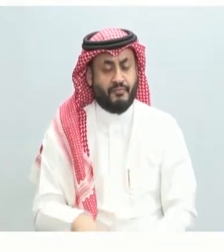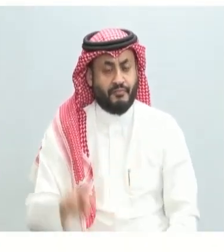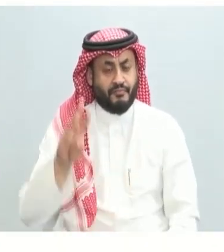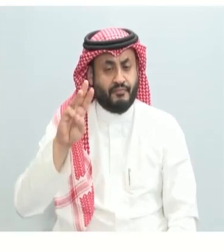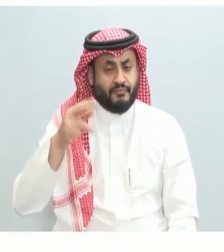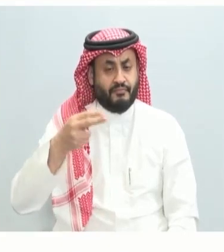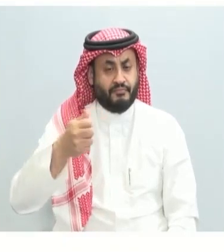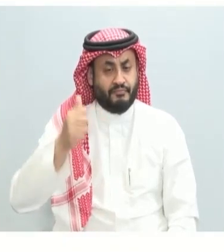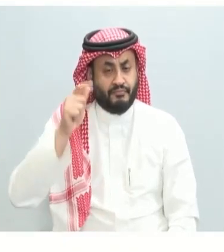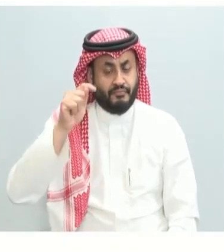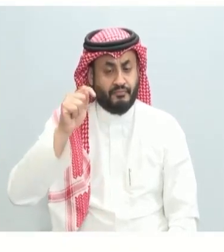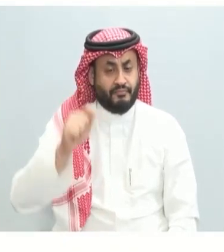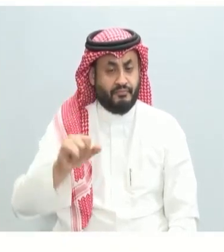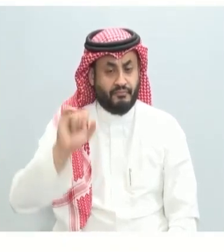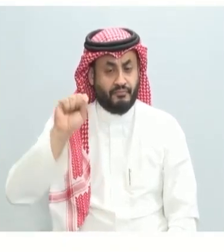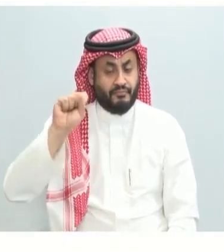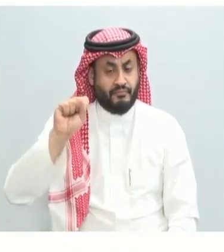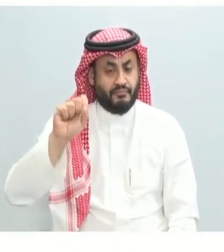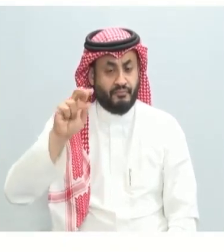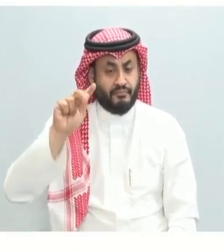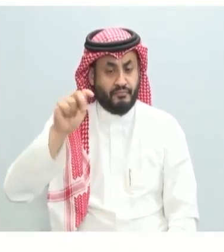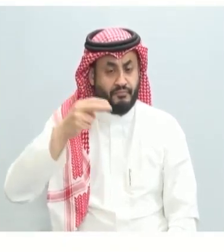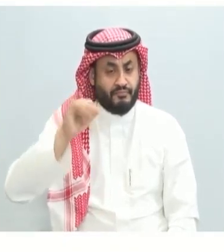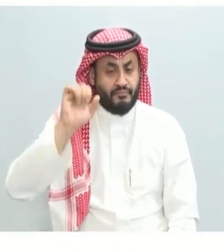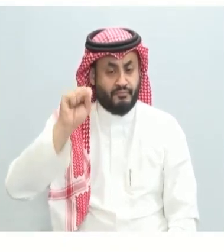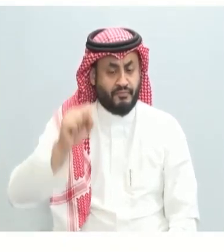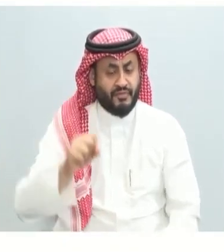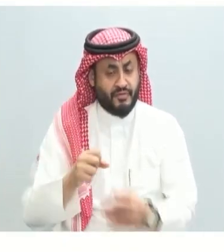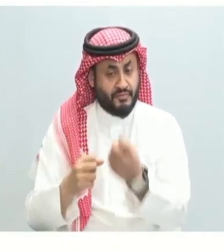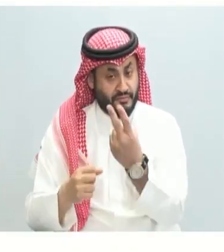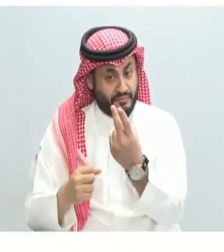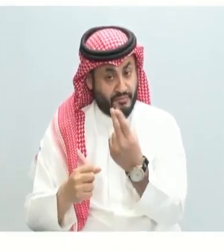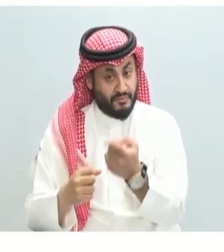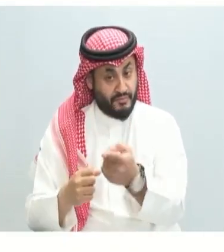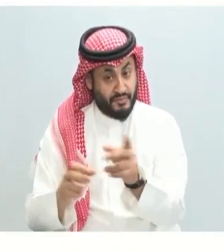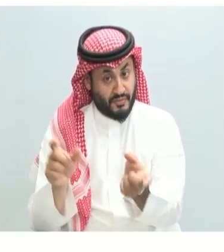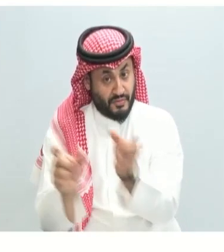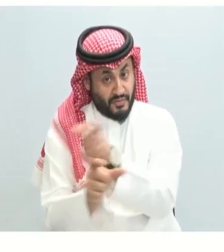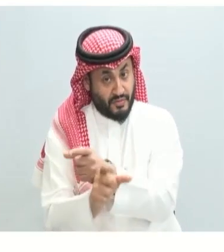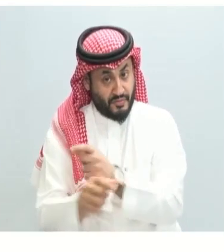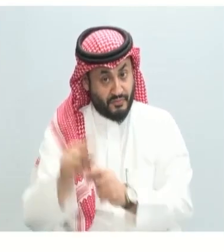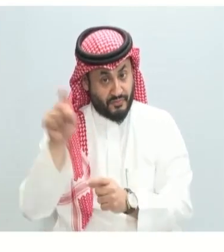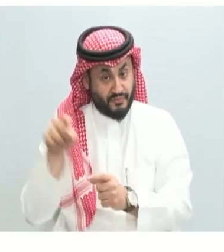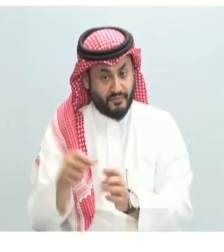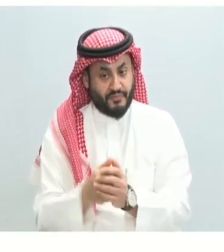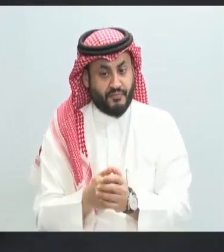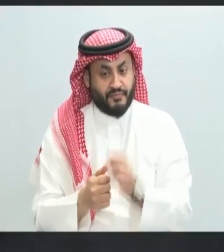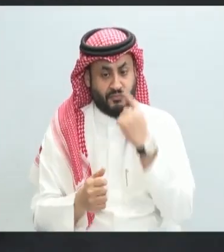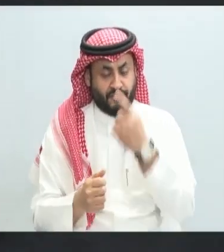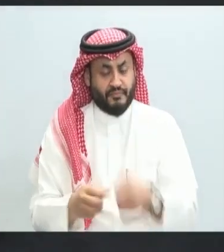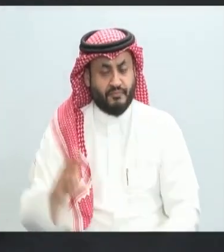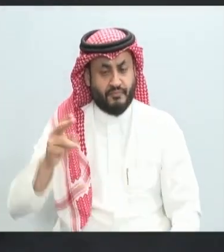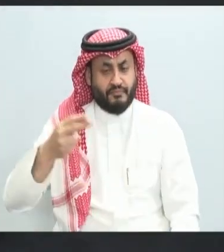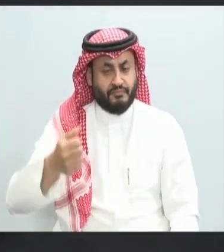is a wallet. And what are these? They are wallets.